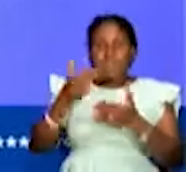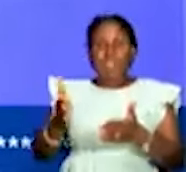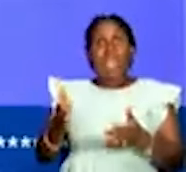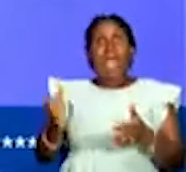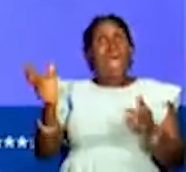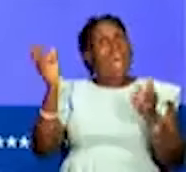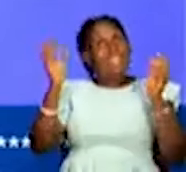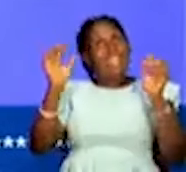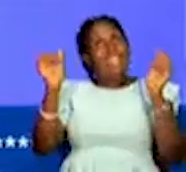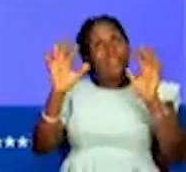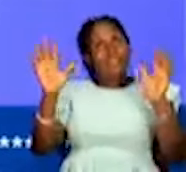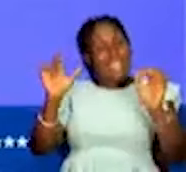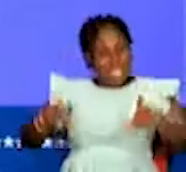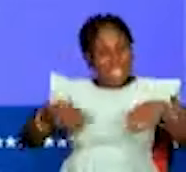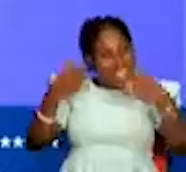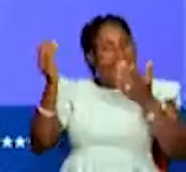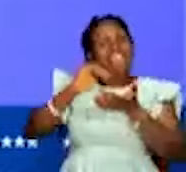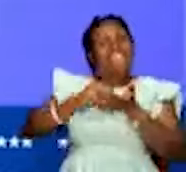You see,